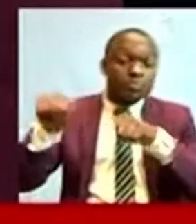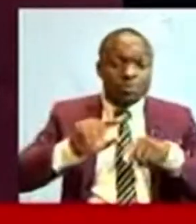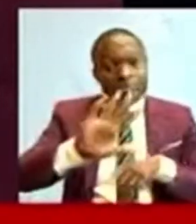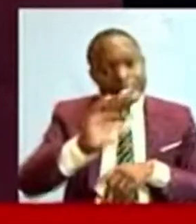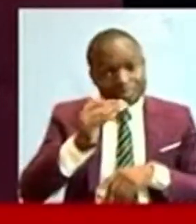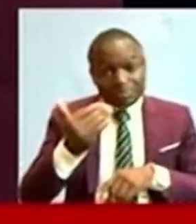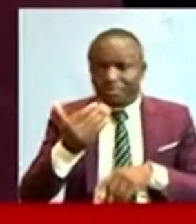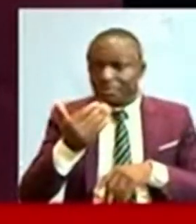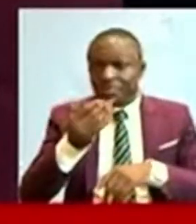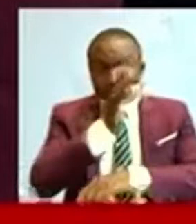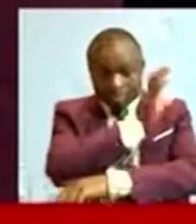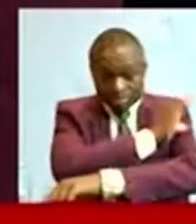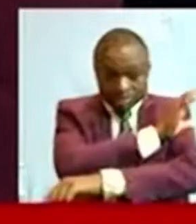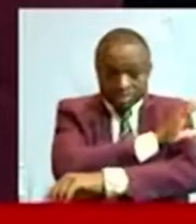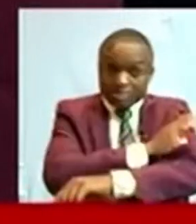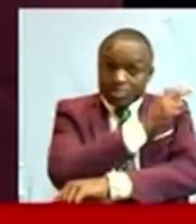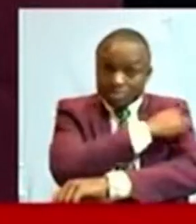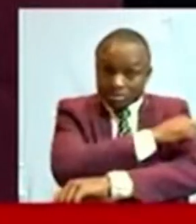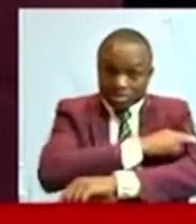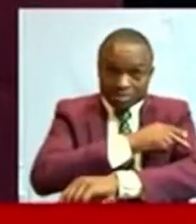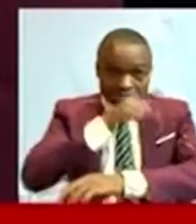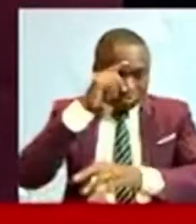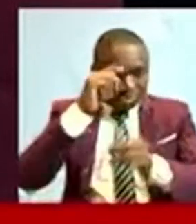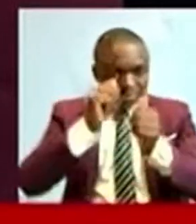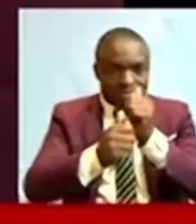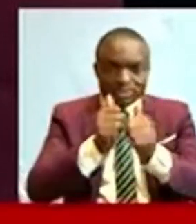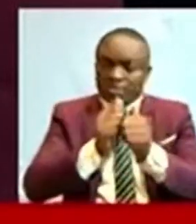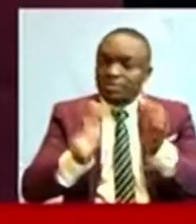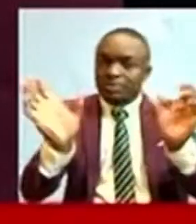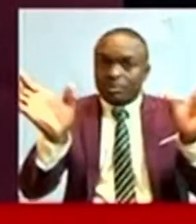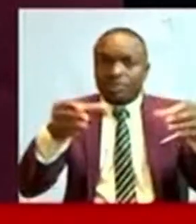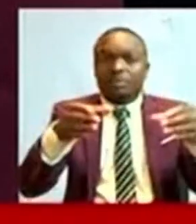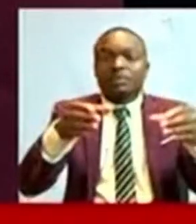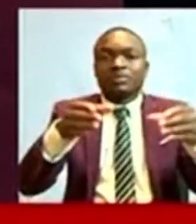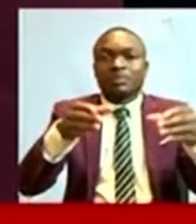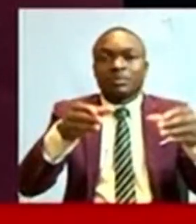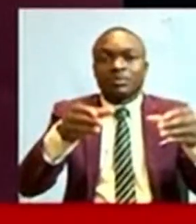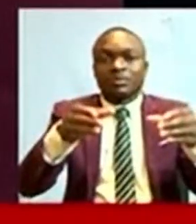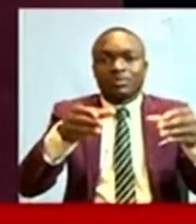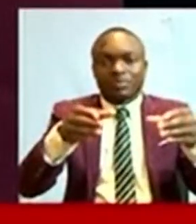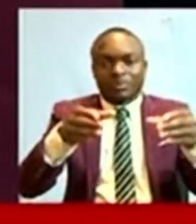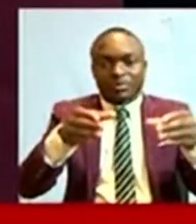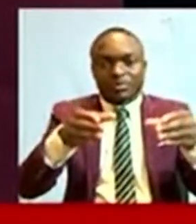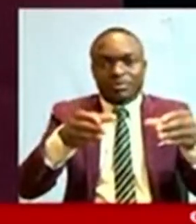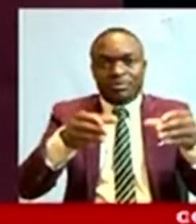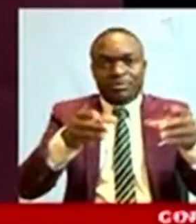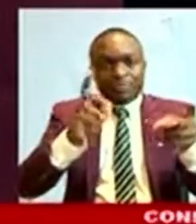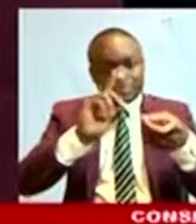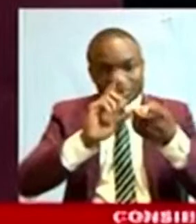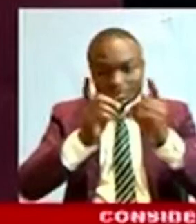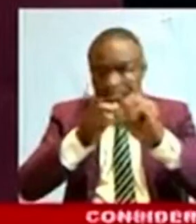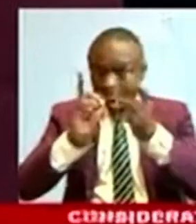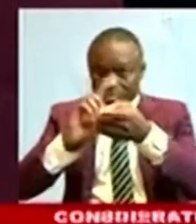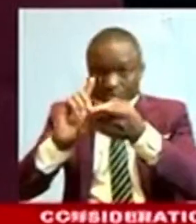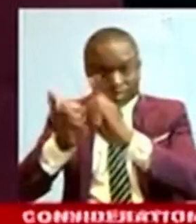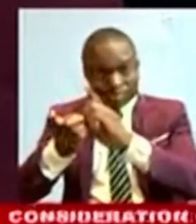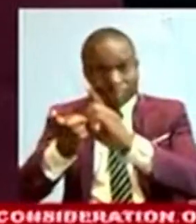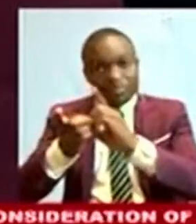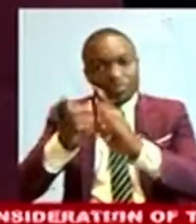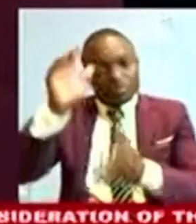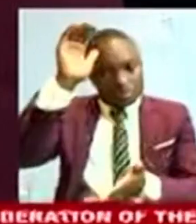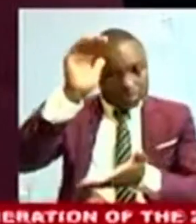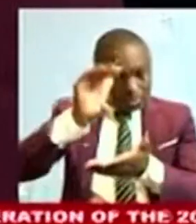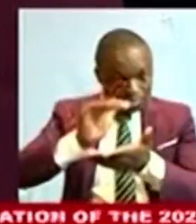facilities because the community interventions were also reduced during the pandemic. That's why when you look at the cure